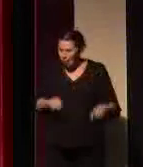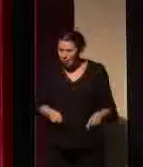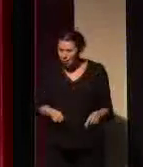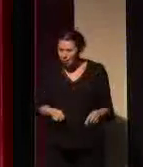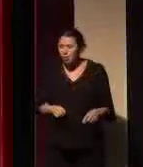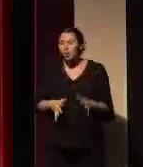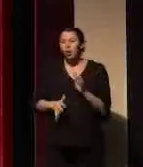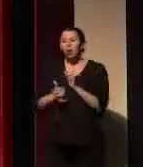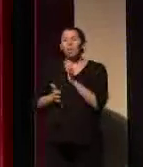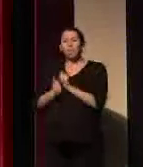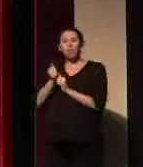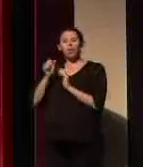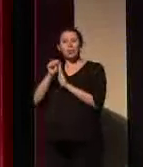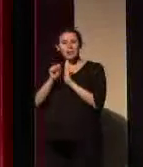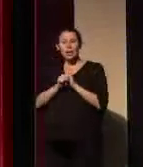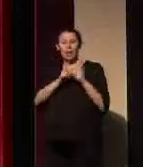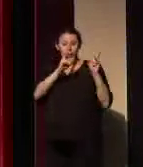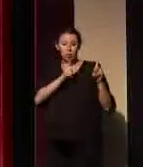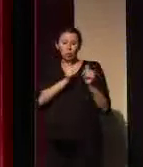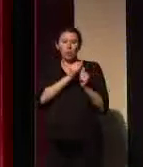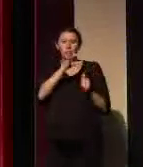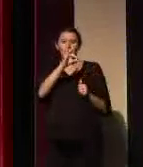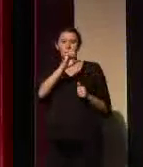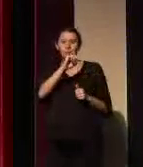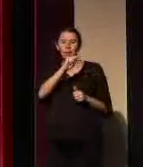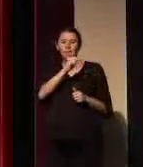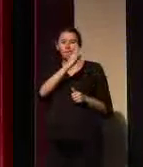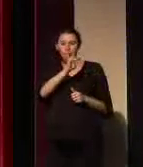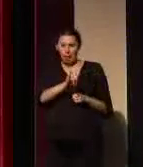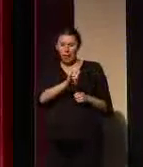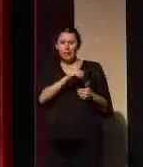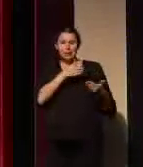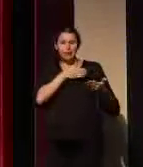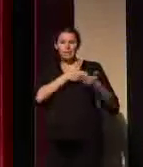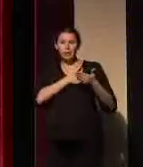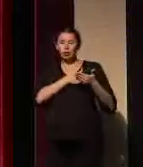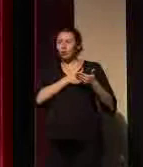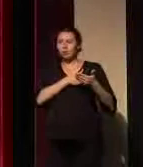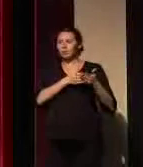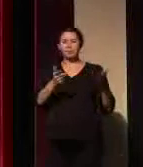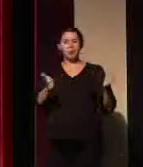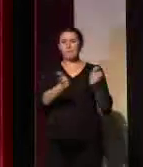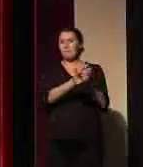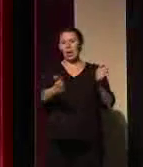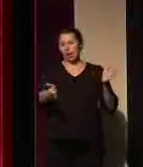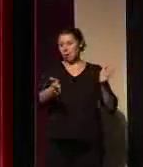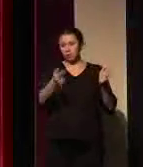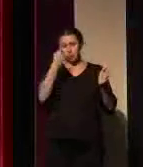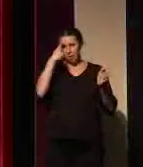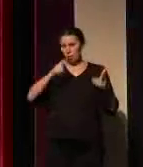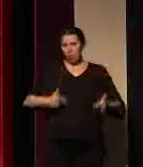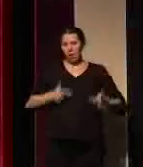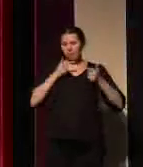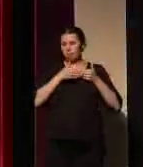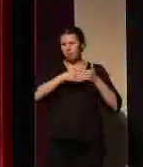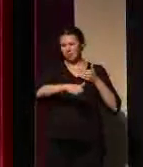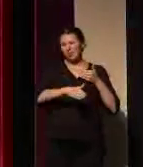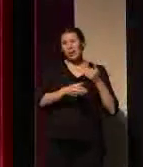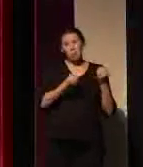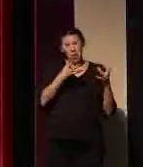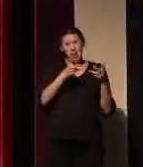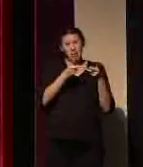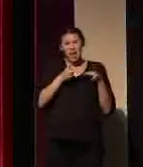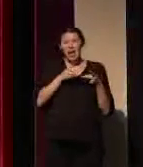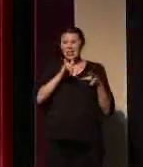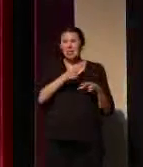anyone with a felony conviction is banned from jury duty, often for life. And so in many places, that's one-third of African-American men. In